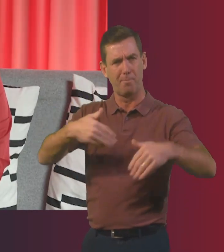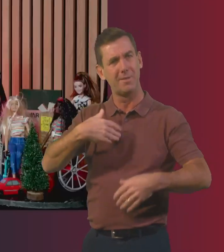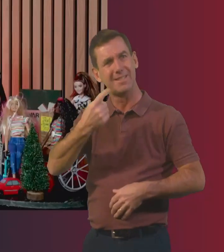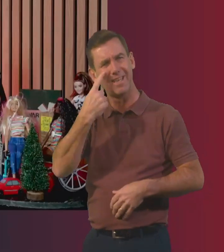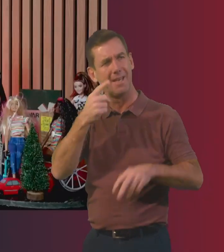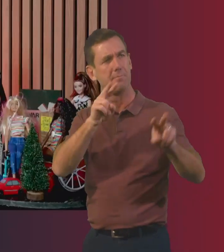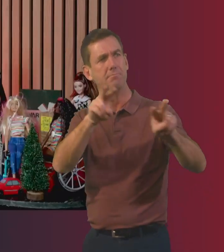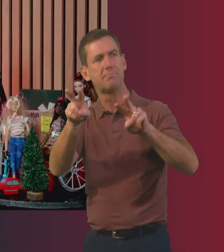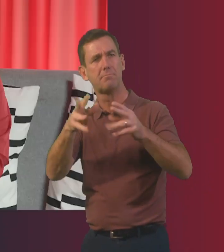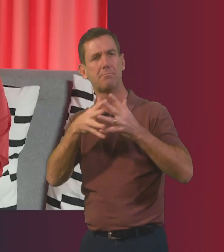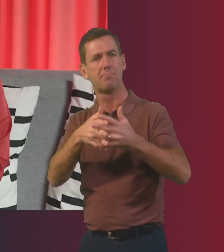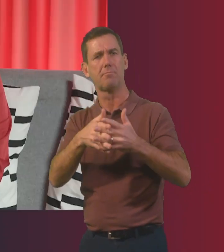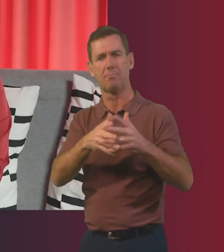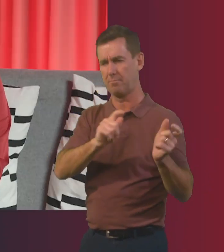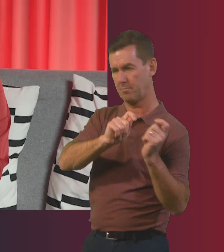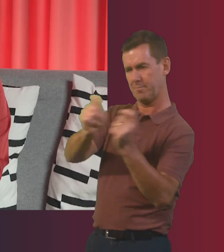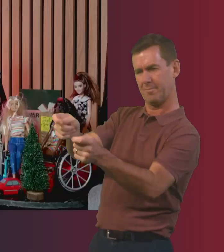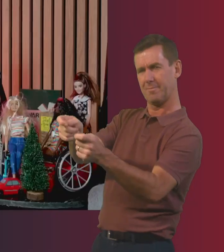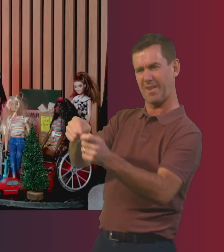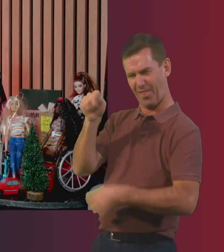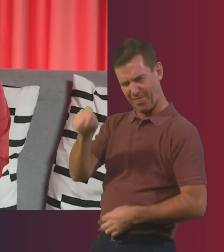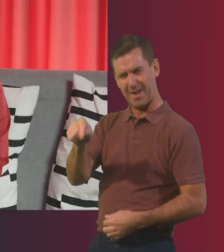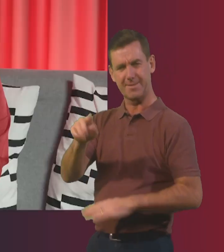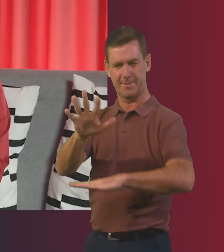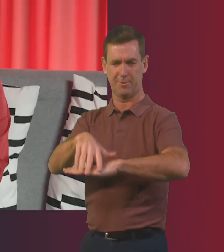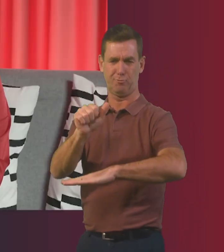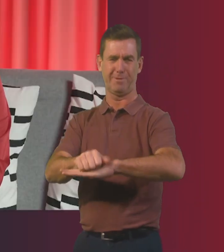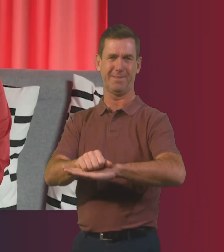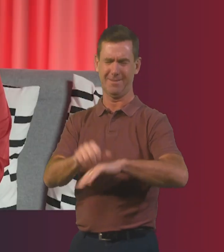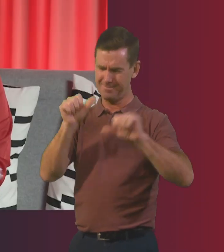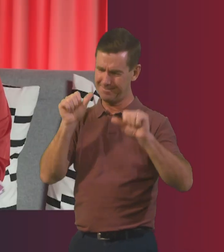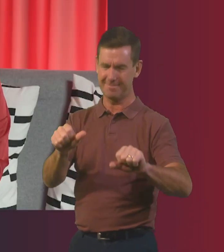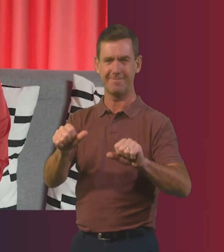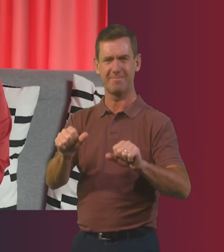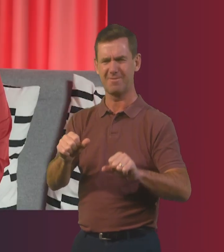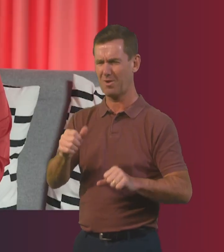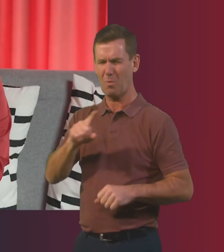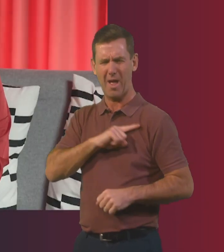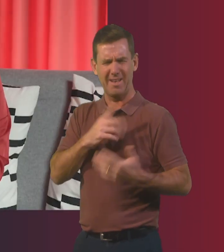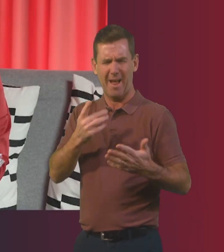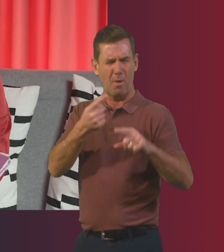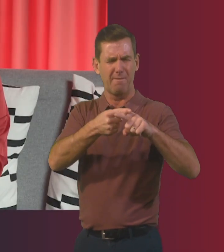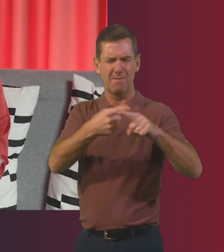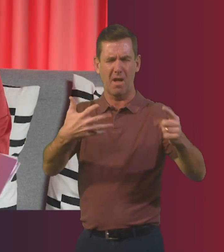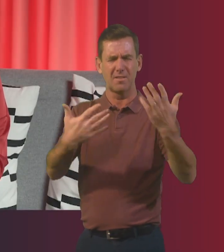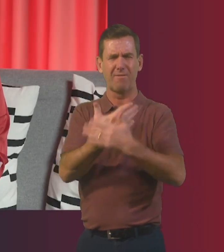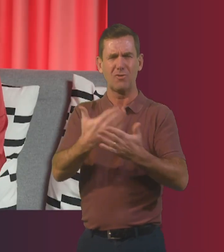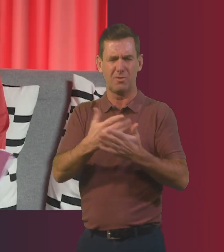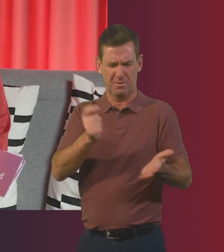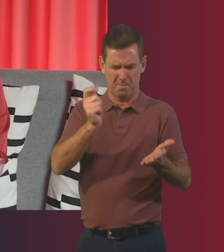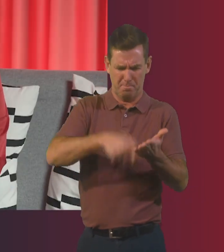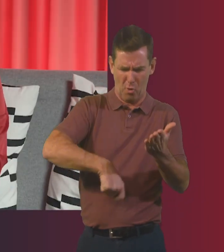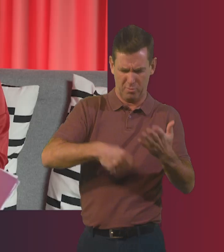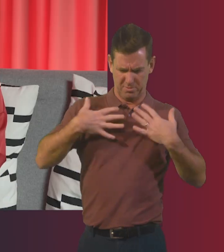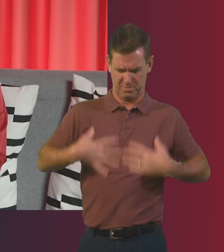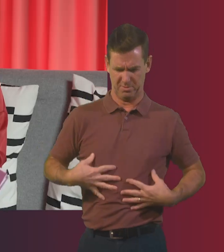that's so thoughtful. And I think that is what Christmas is about. Totally. I mean, there's just so much fast fashion, things that are just, bought just for